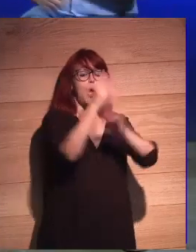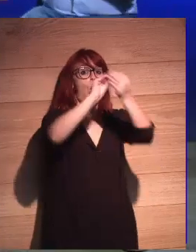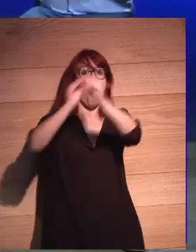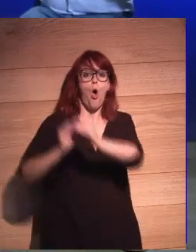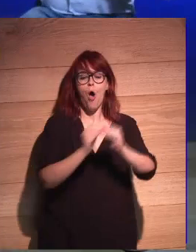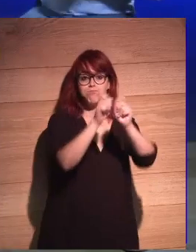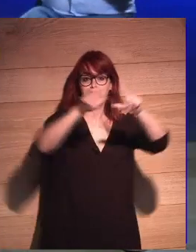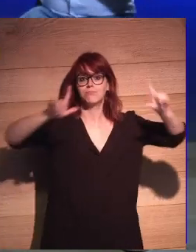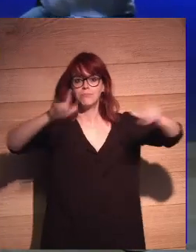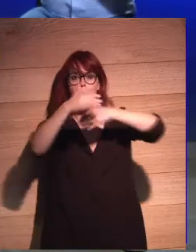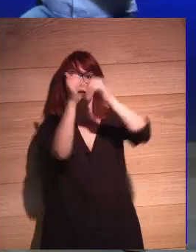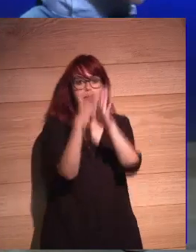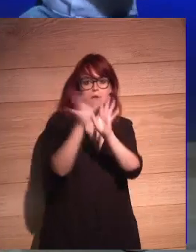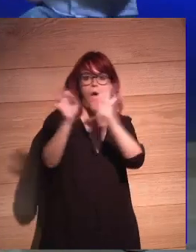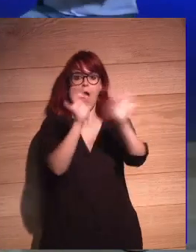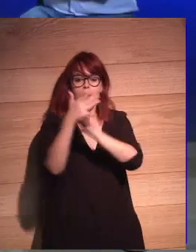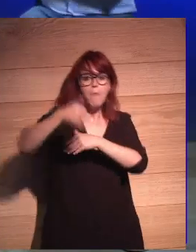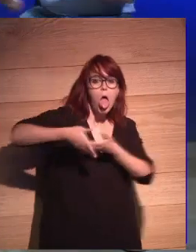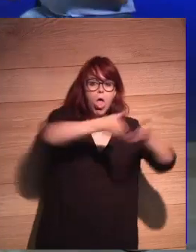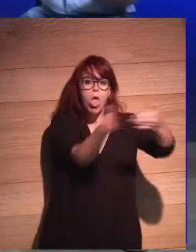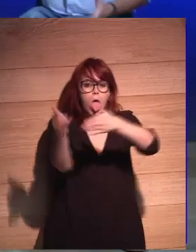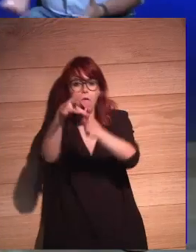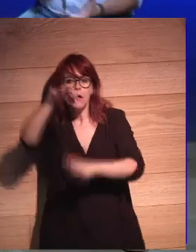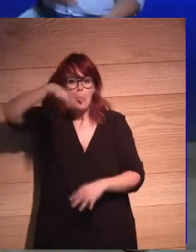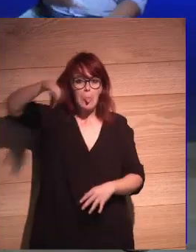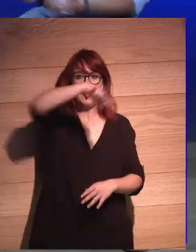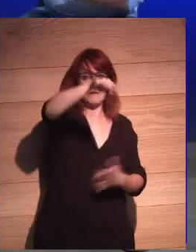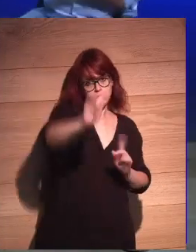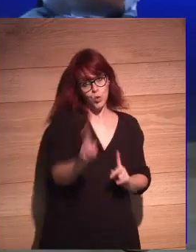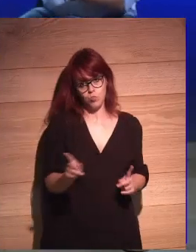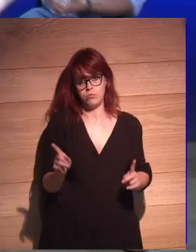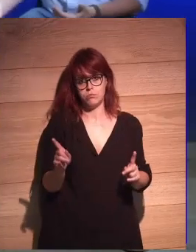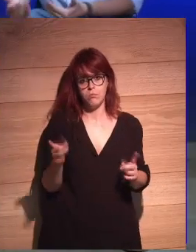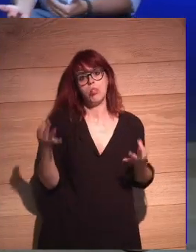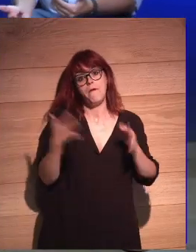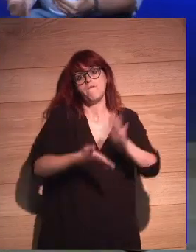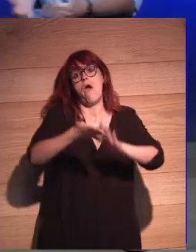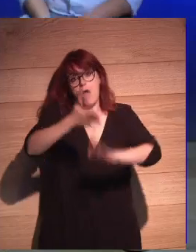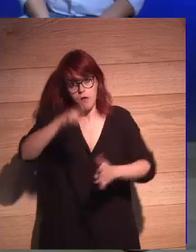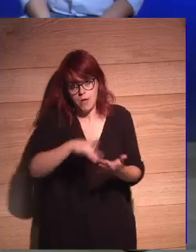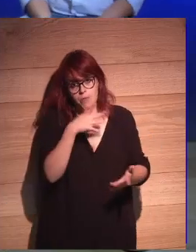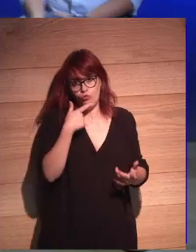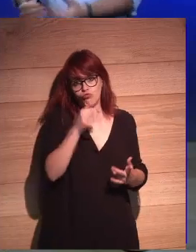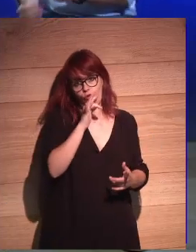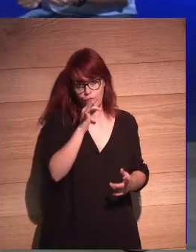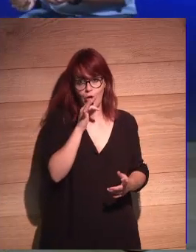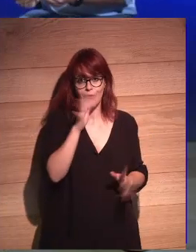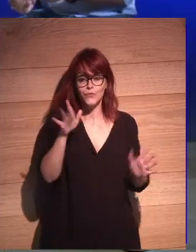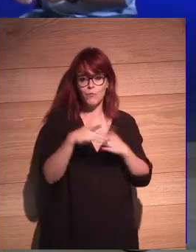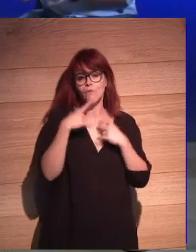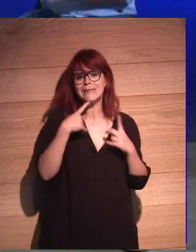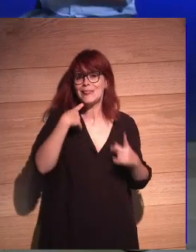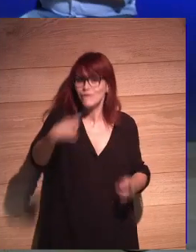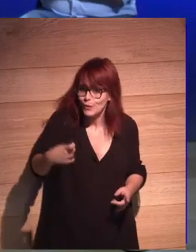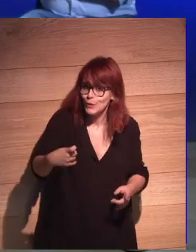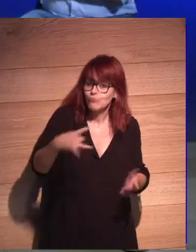people who are not very knowledgeable in this field. They expect something really outside the boundaries of what can be